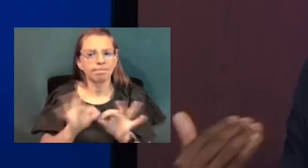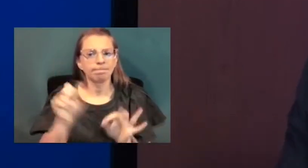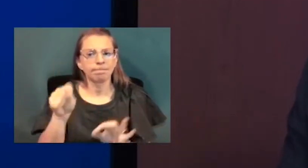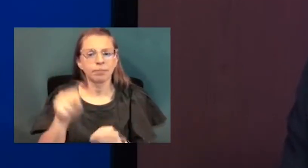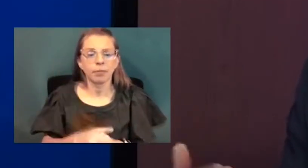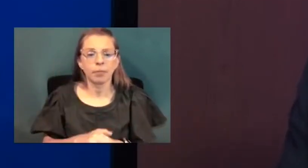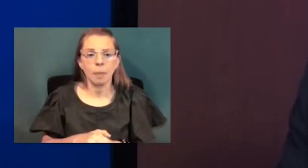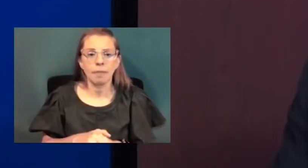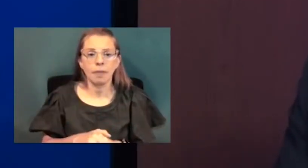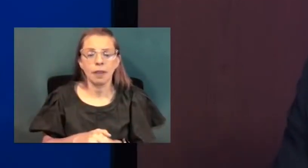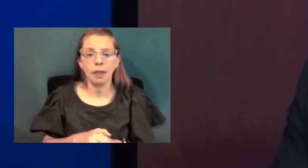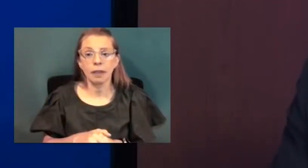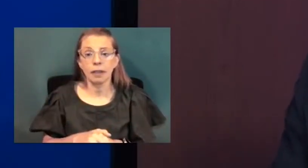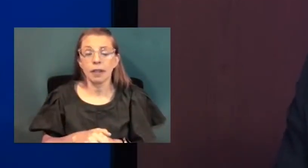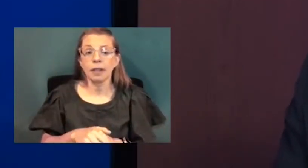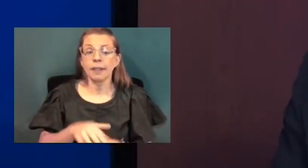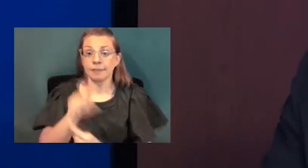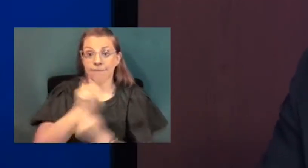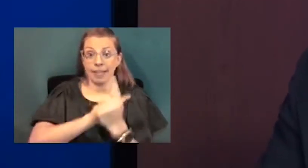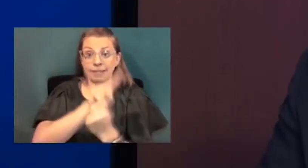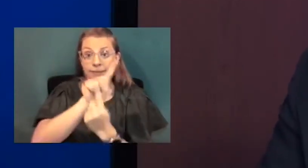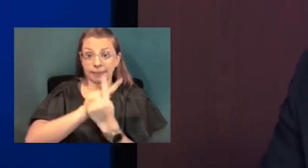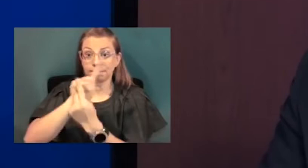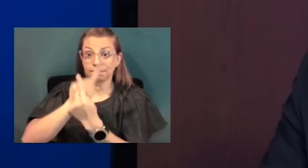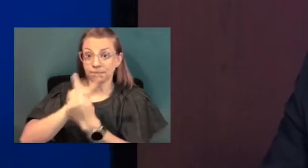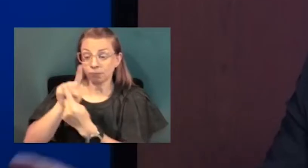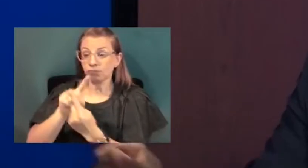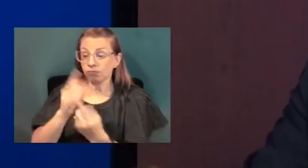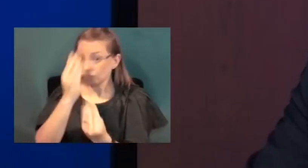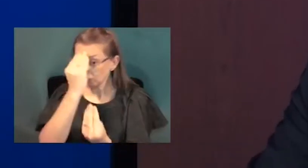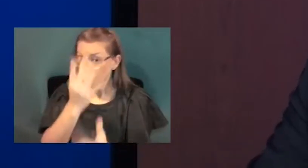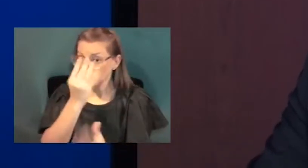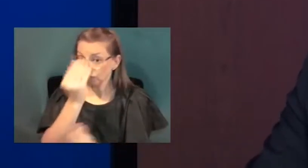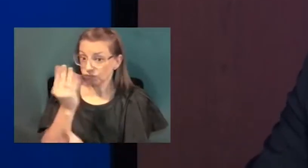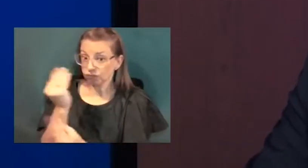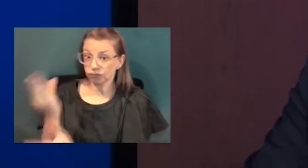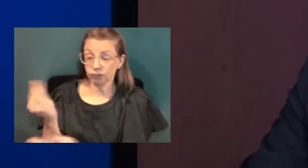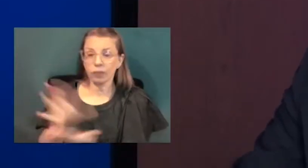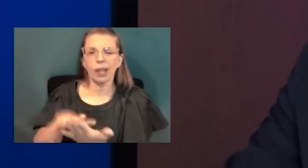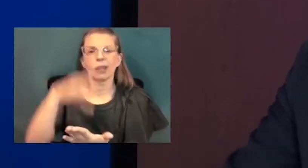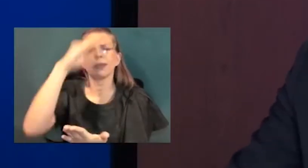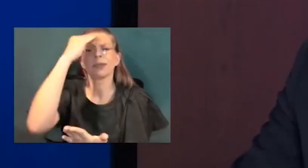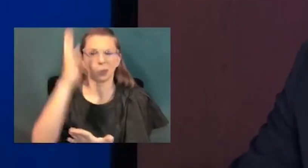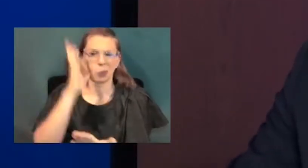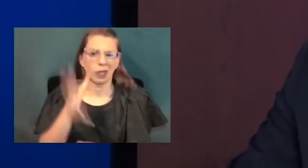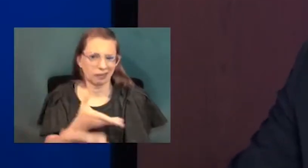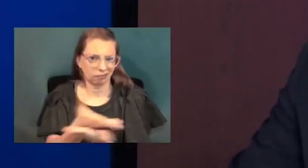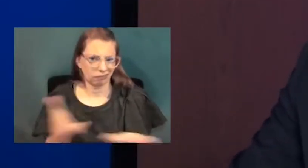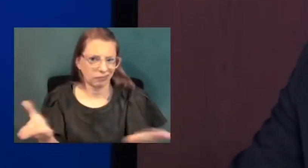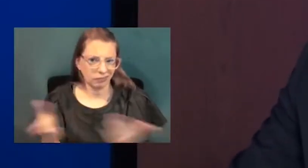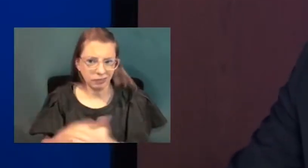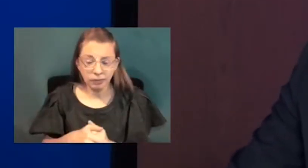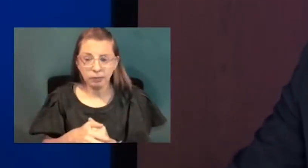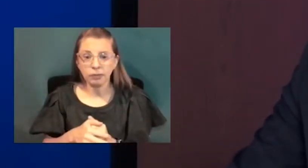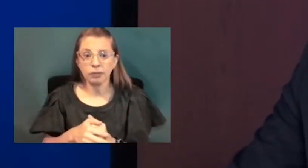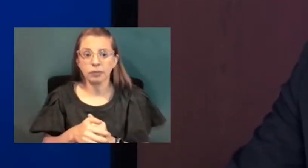person now face-to-face. It's going to take time, but I think it's a lesson that can be learned. And importantly, once you hit somebody in the group, then usually you can get the